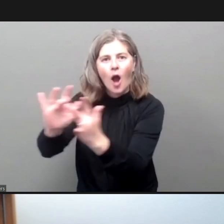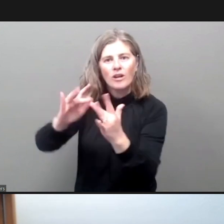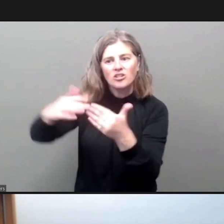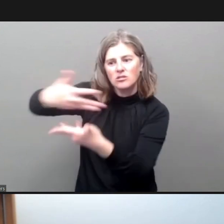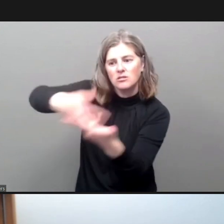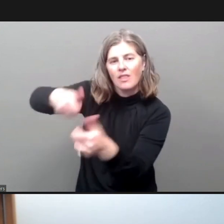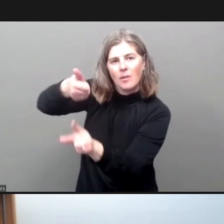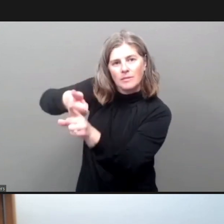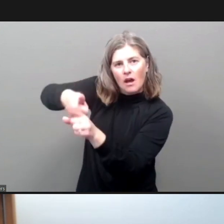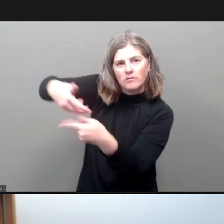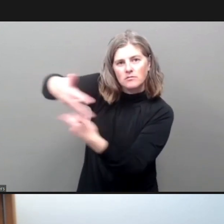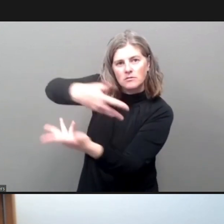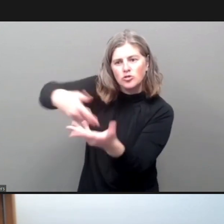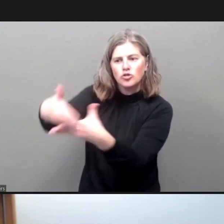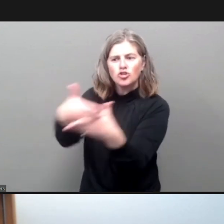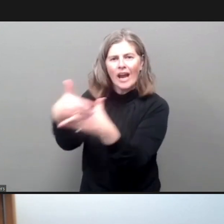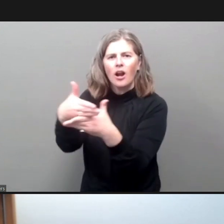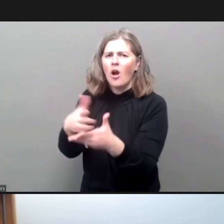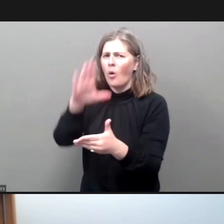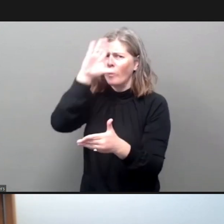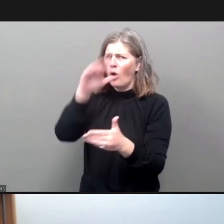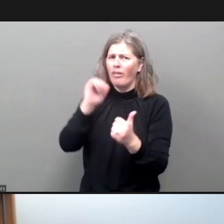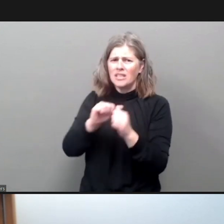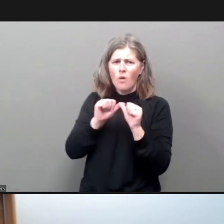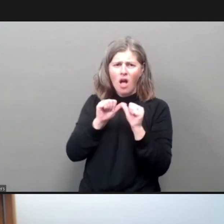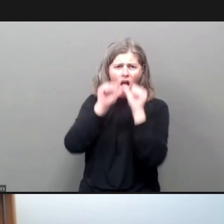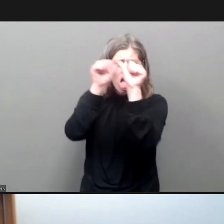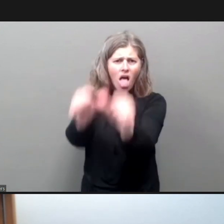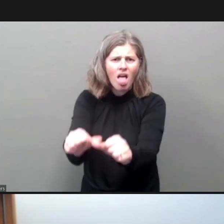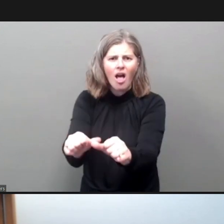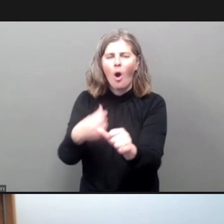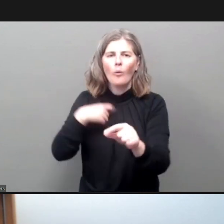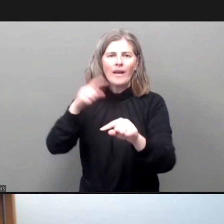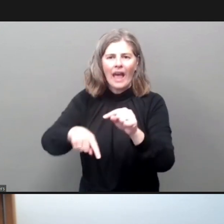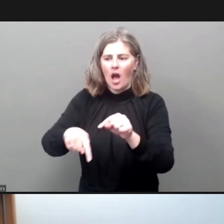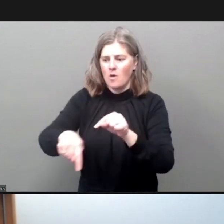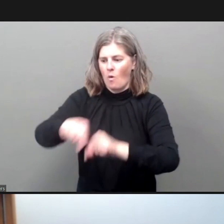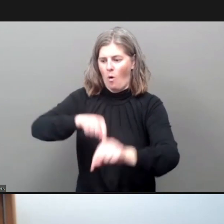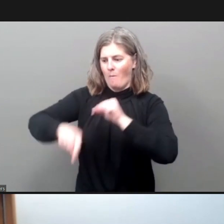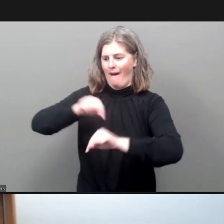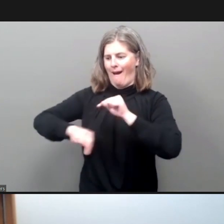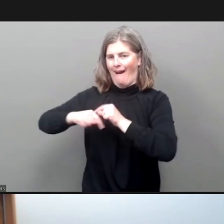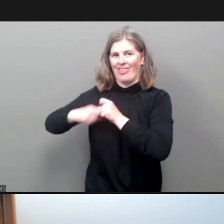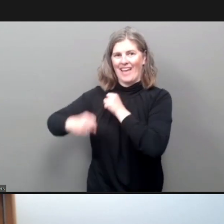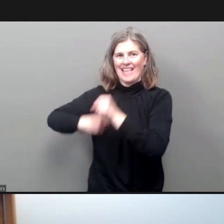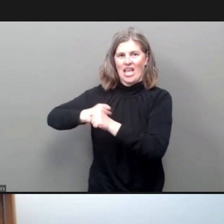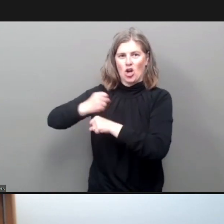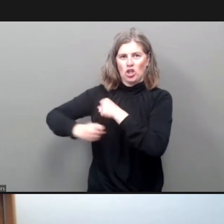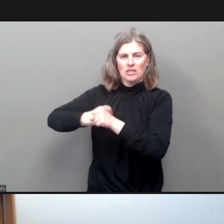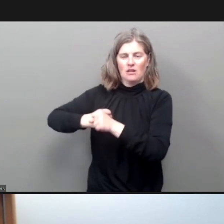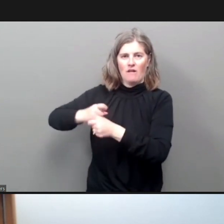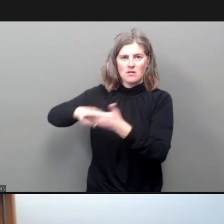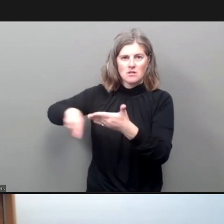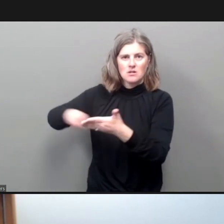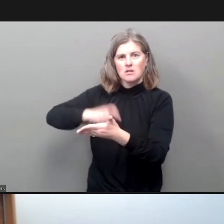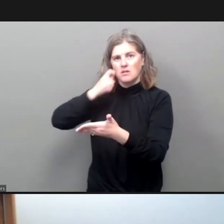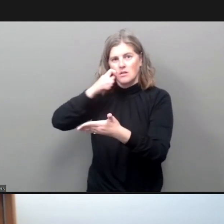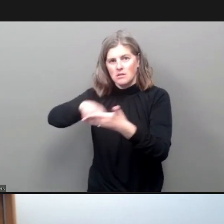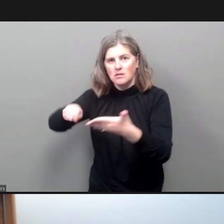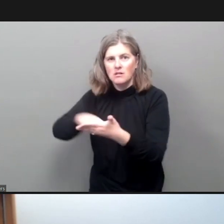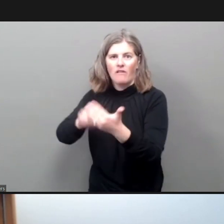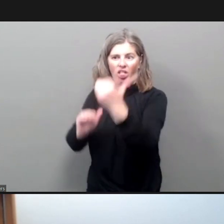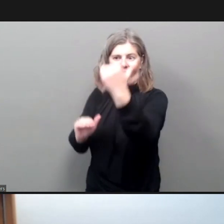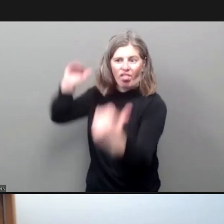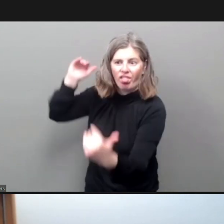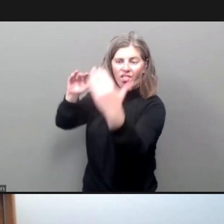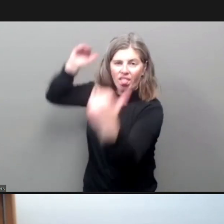the communities. We know this is a long haul because we can't undo all the years of racism, all the years of not equitable